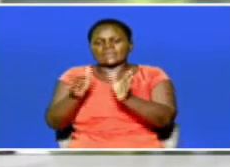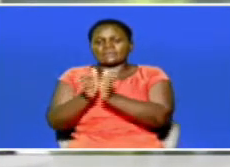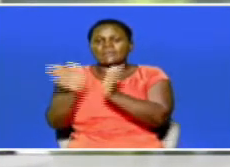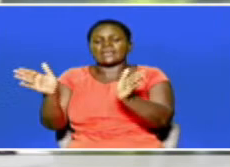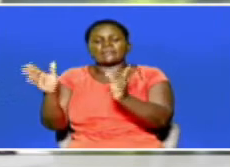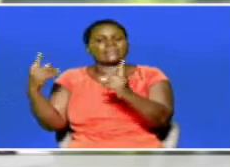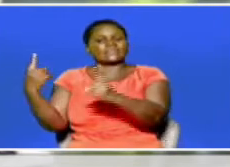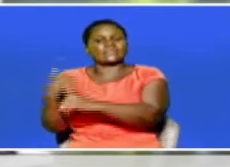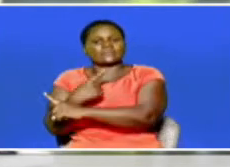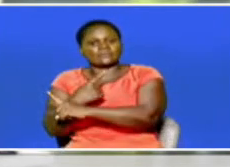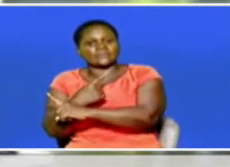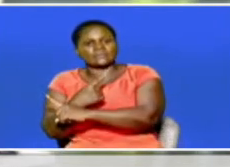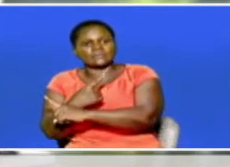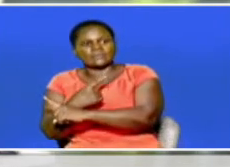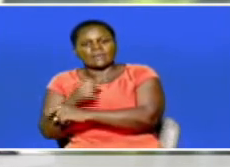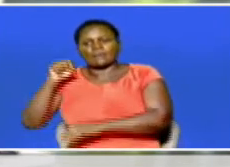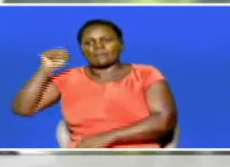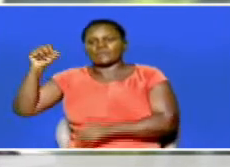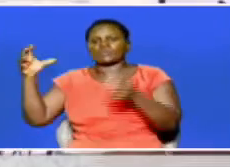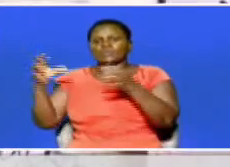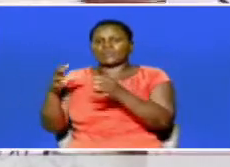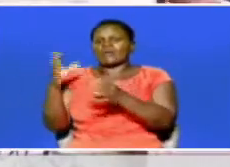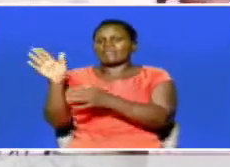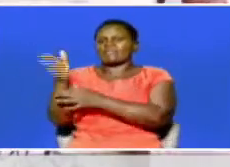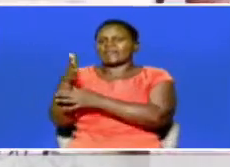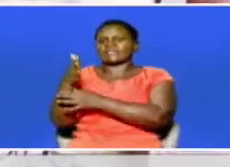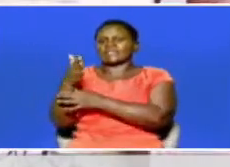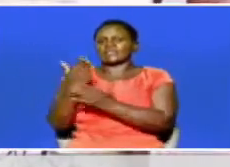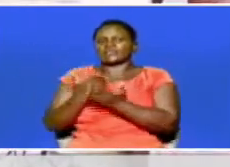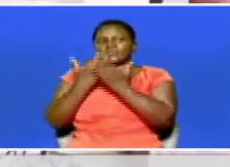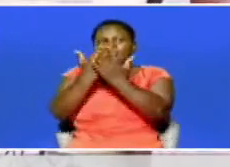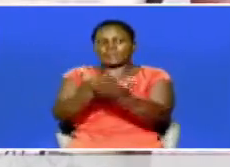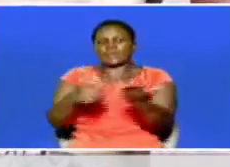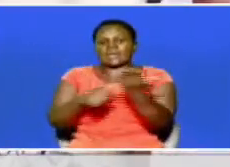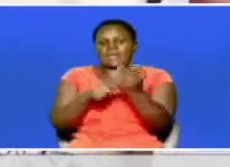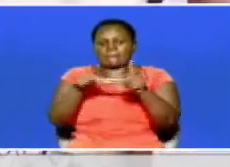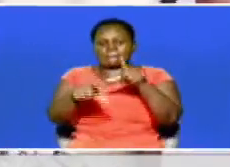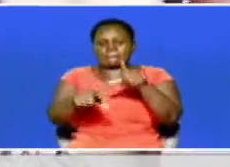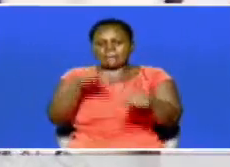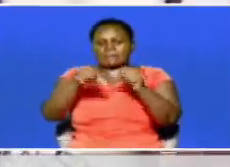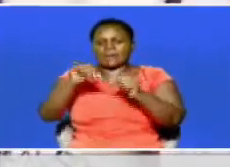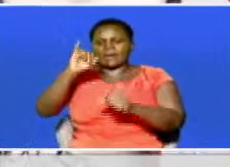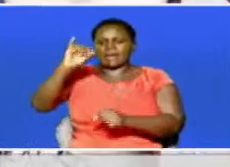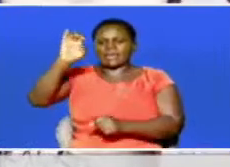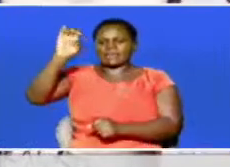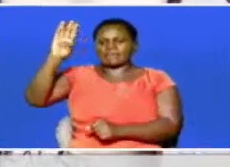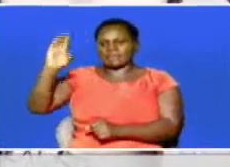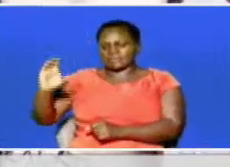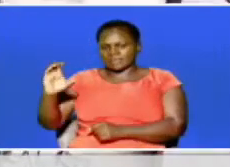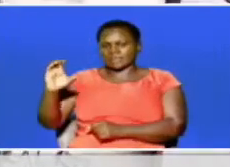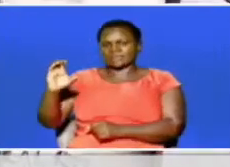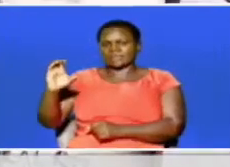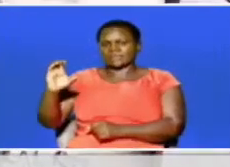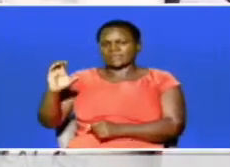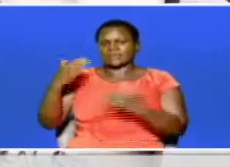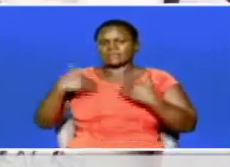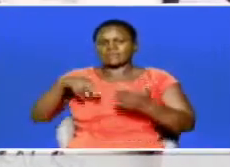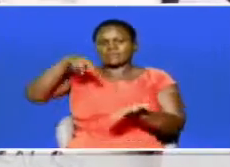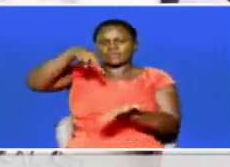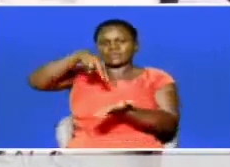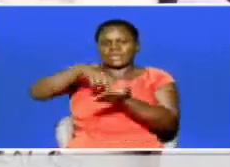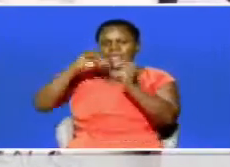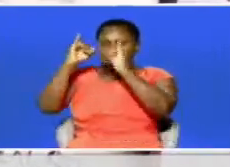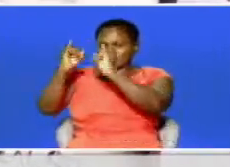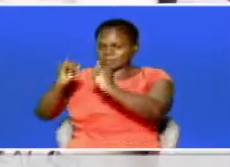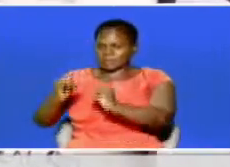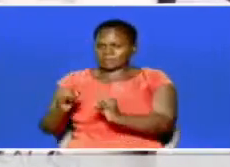parliament. Political parties have until Thursday to submit their list of nominees to IEBC. As for those contesting as